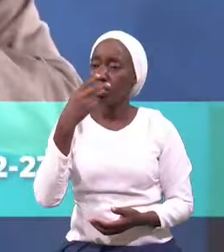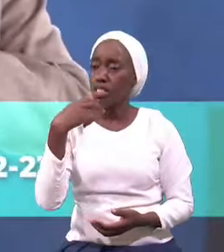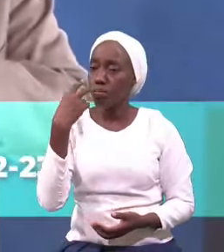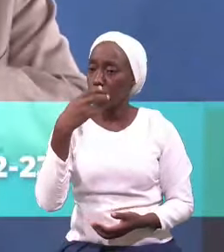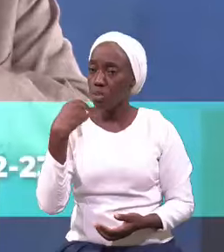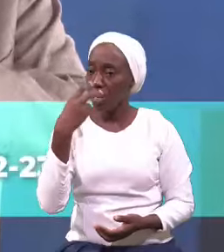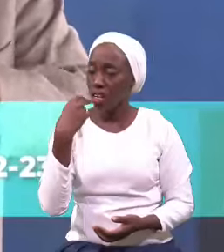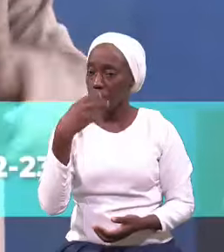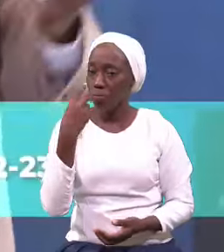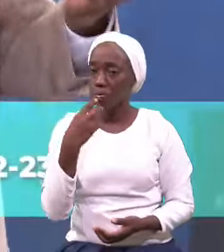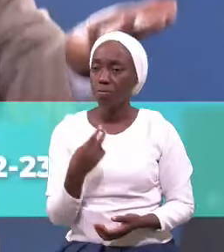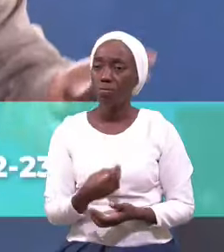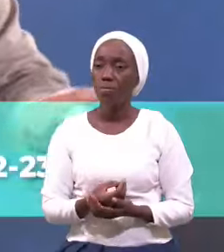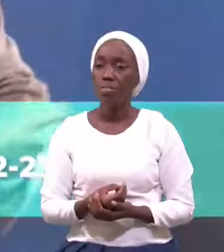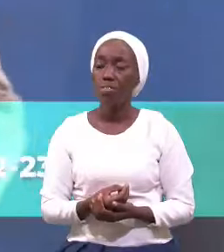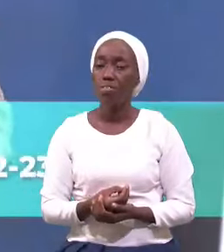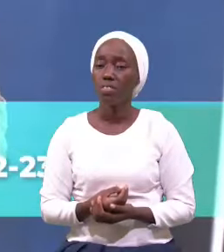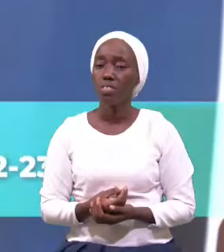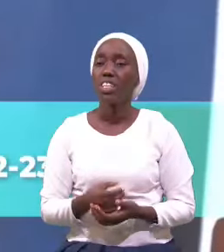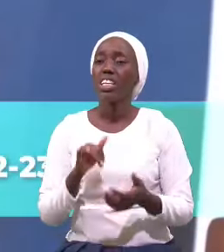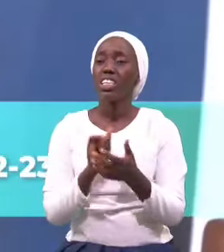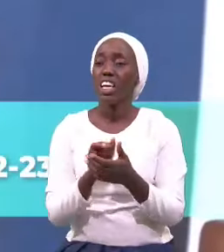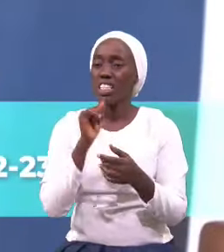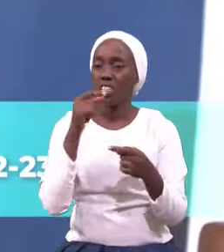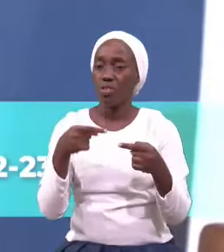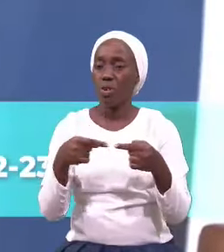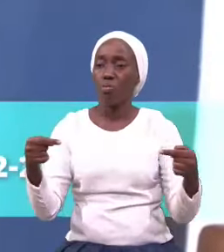You say I don't have the courage, that's contradiction.